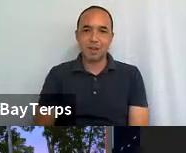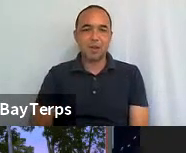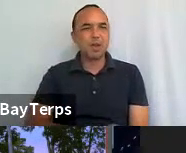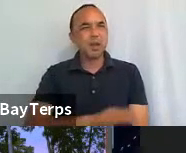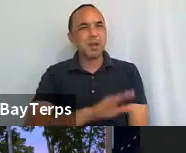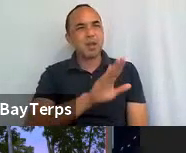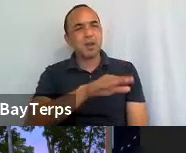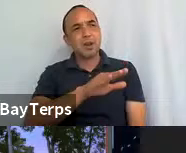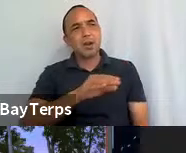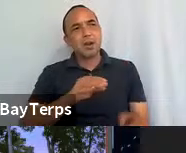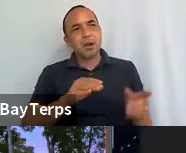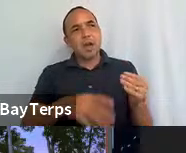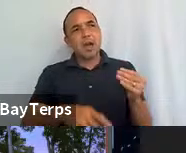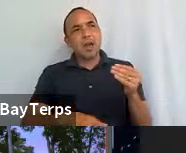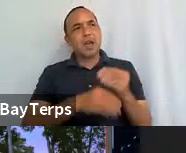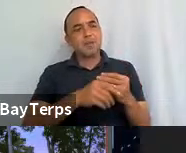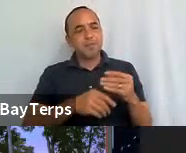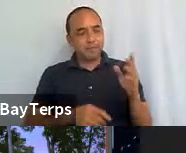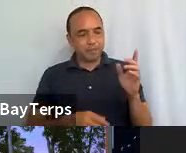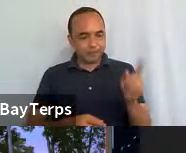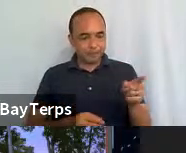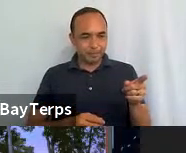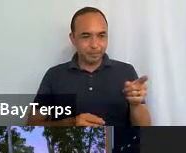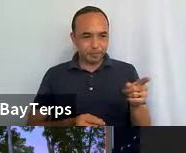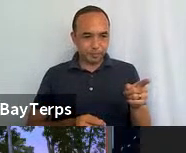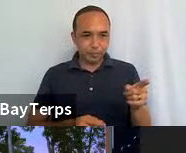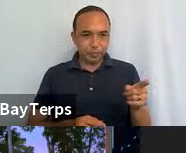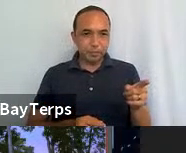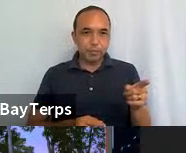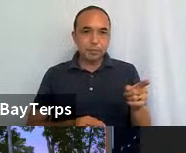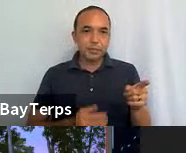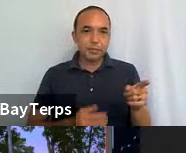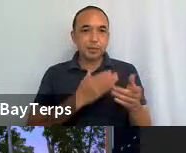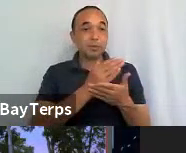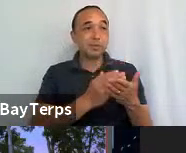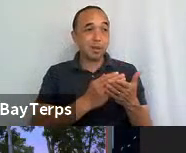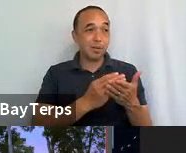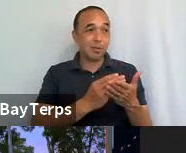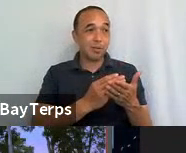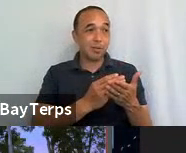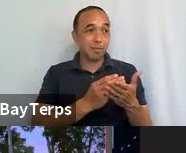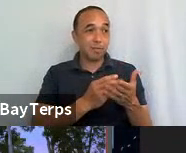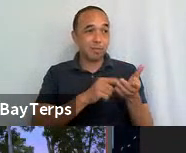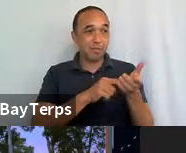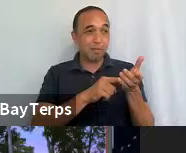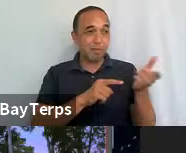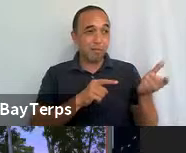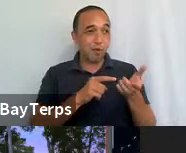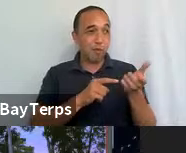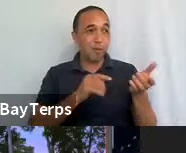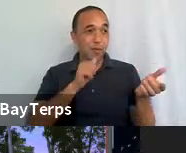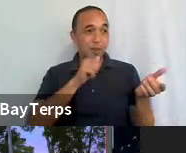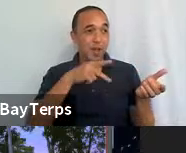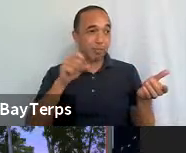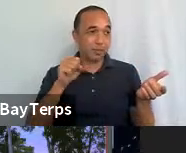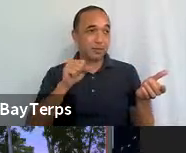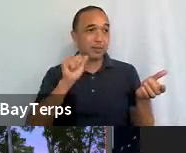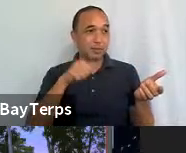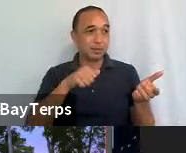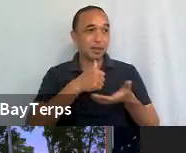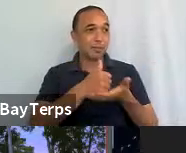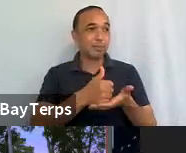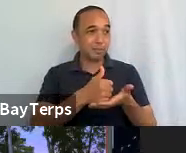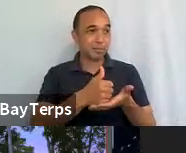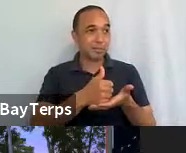Riley, I wanted to add too, there are a couple of mobile apps that can help do some of this too. And learning it this